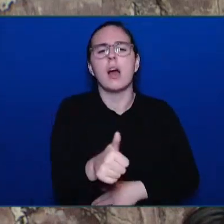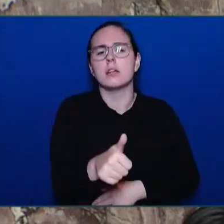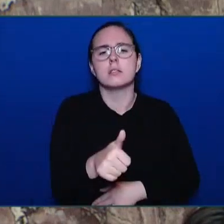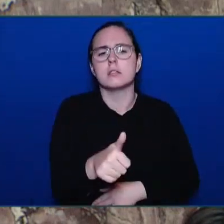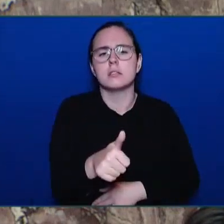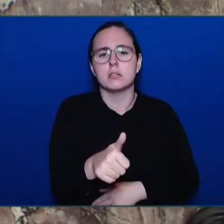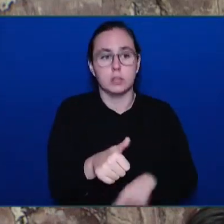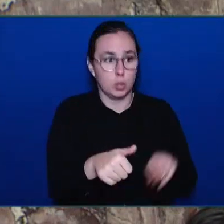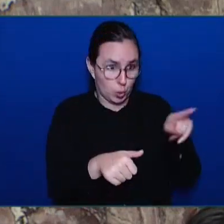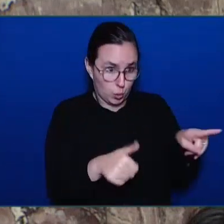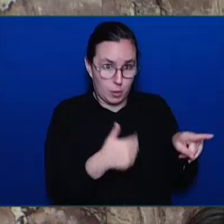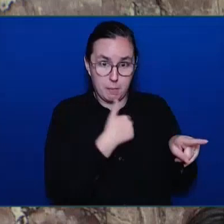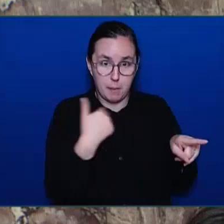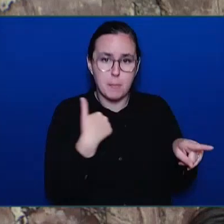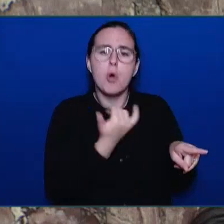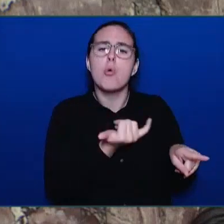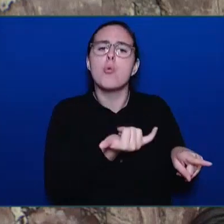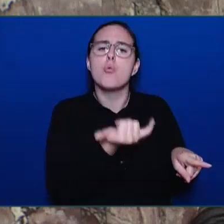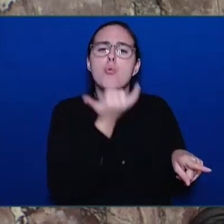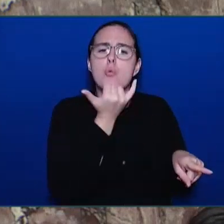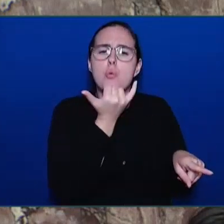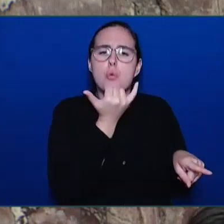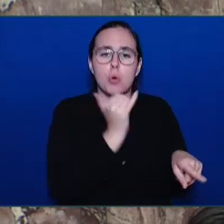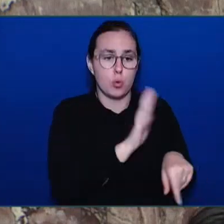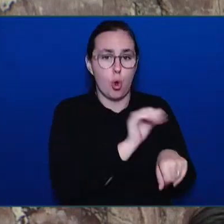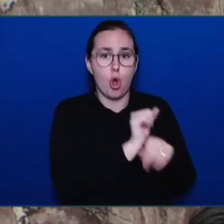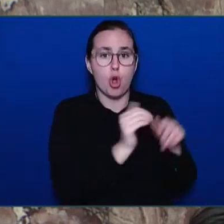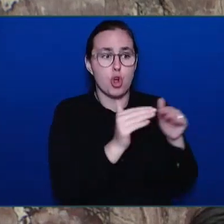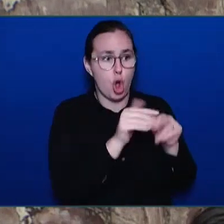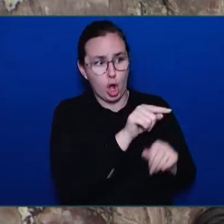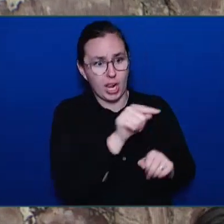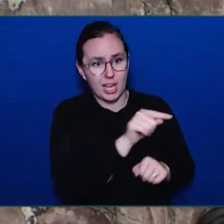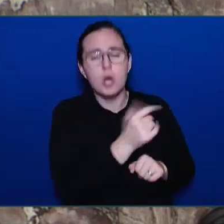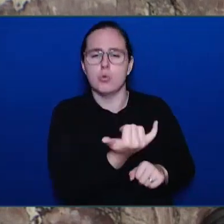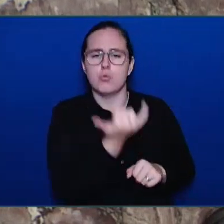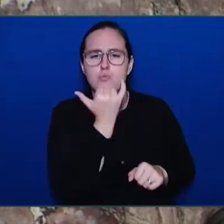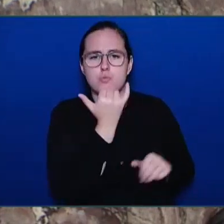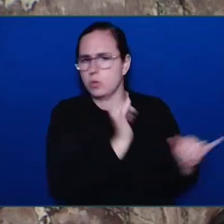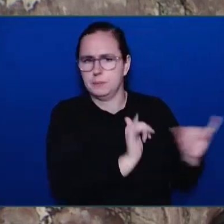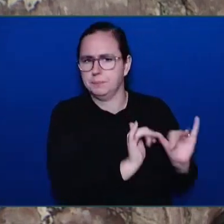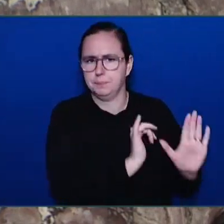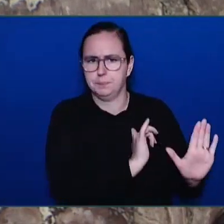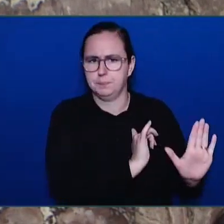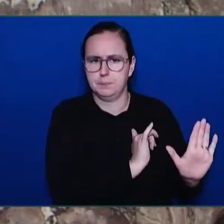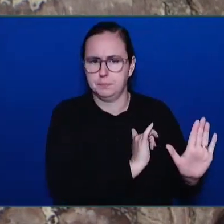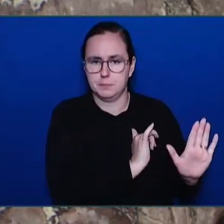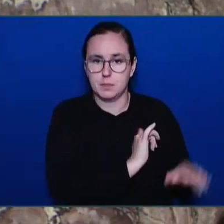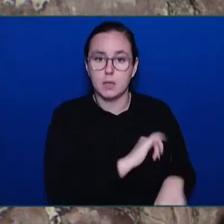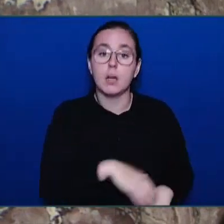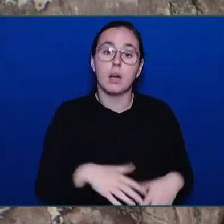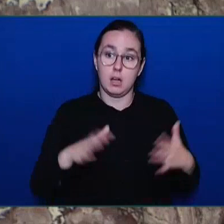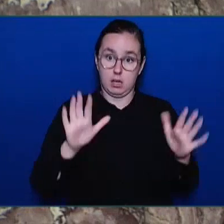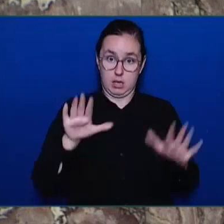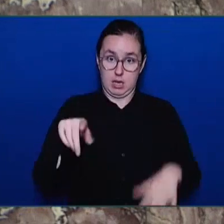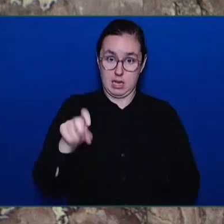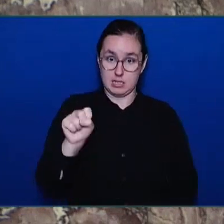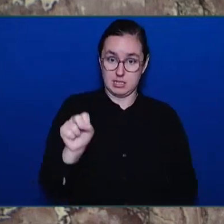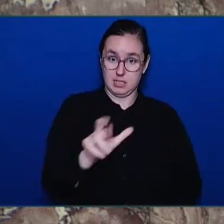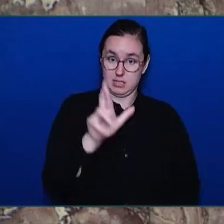member, though, is that Surrey has decided to move to that they want to go back to